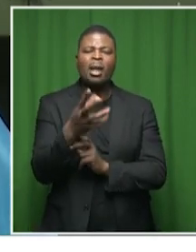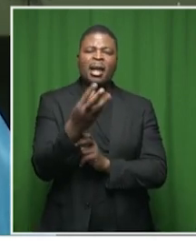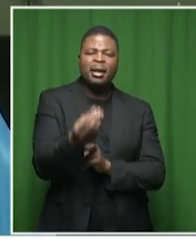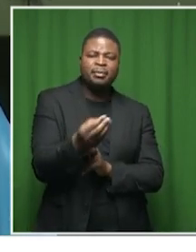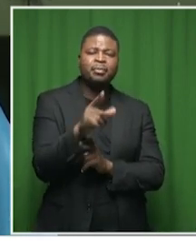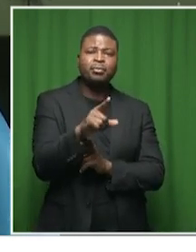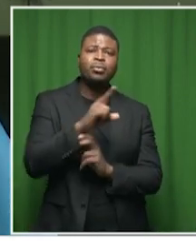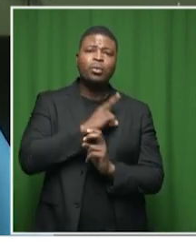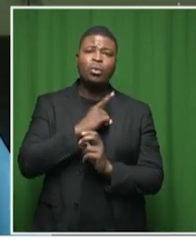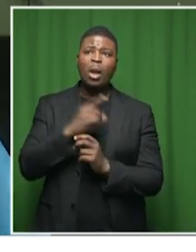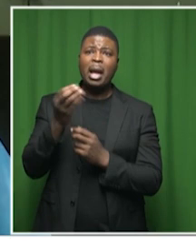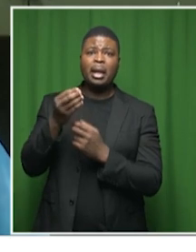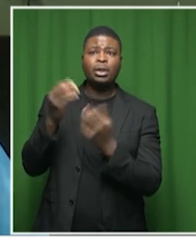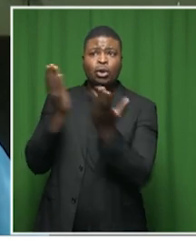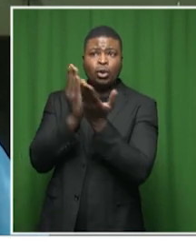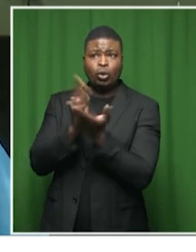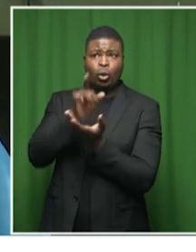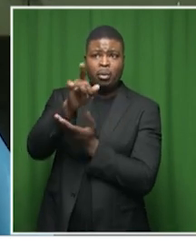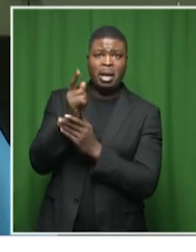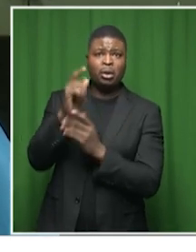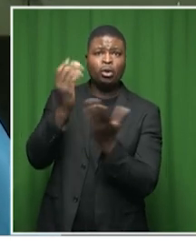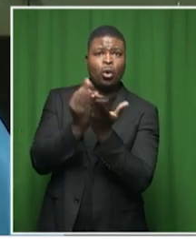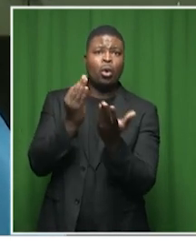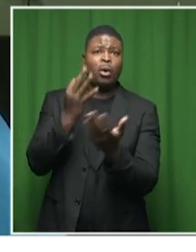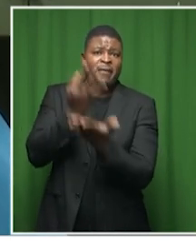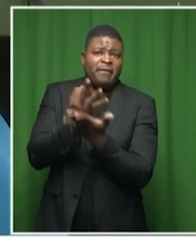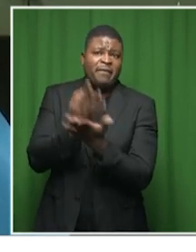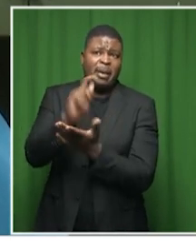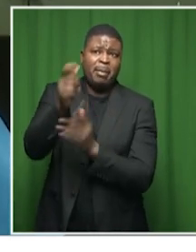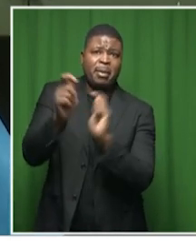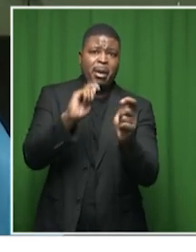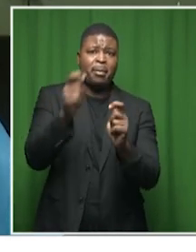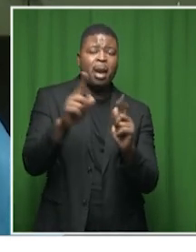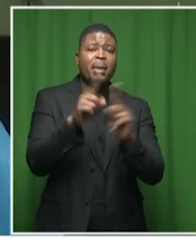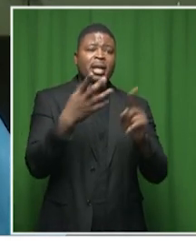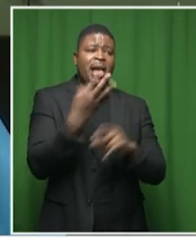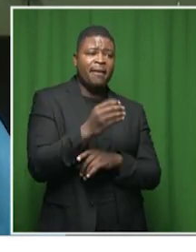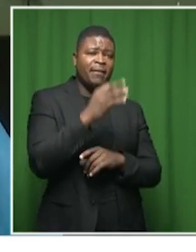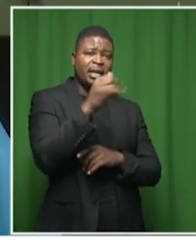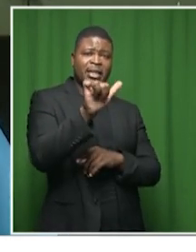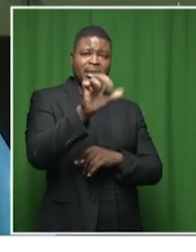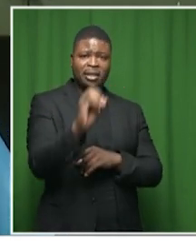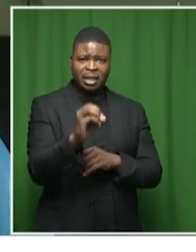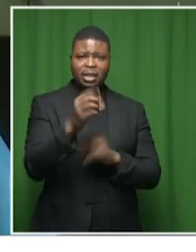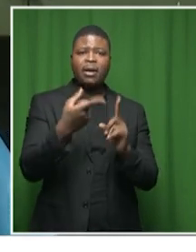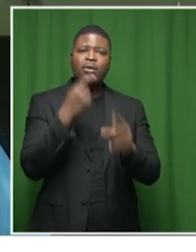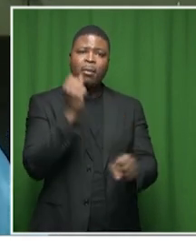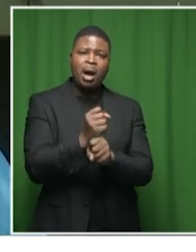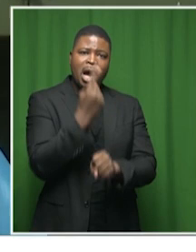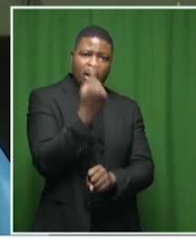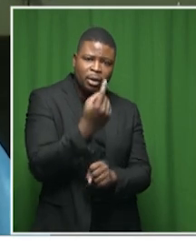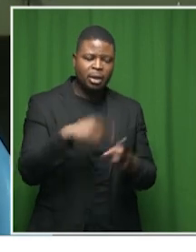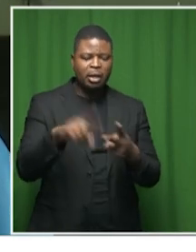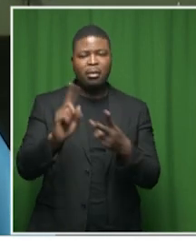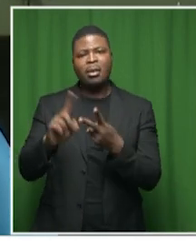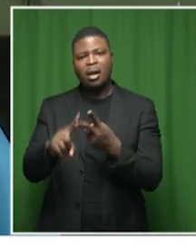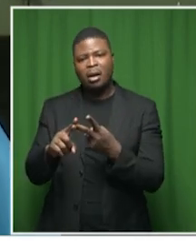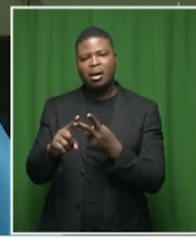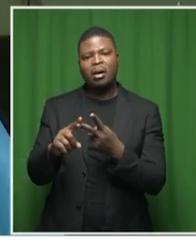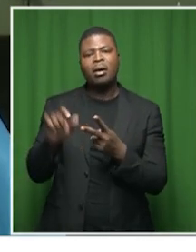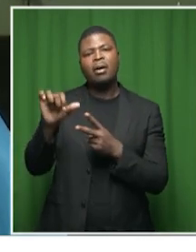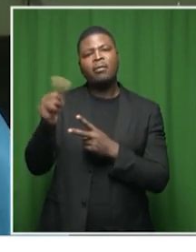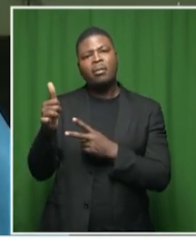school fees free. So we've got 60 from Gauteng, and we've got others that come from the other,